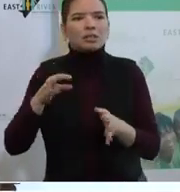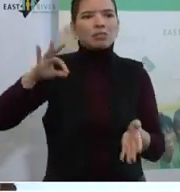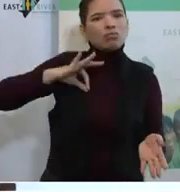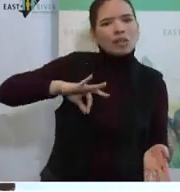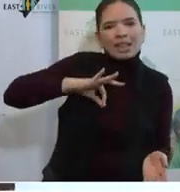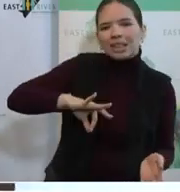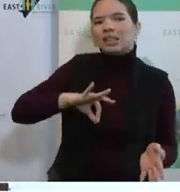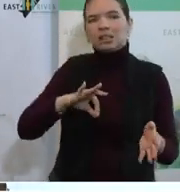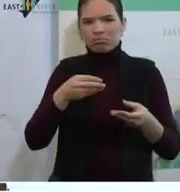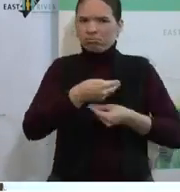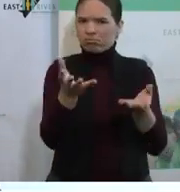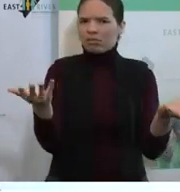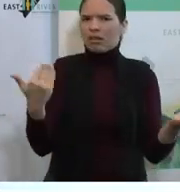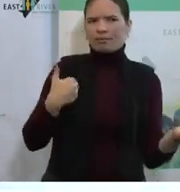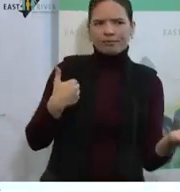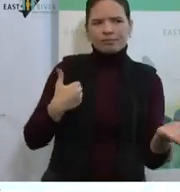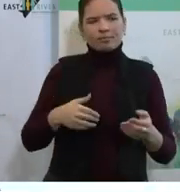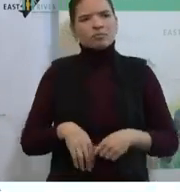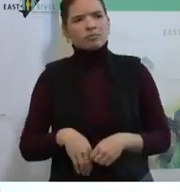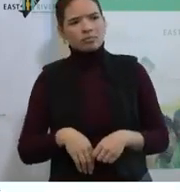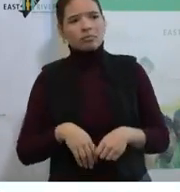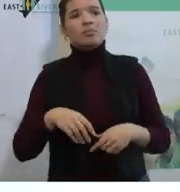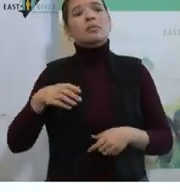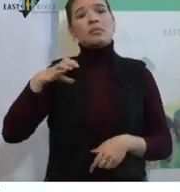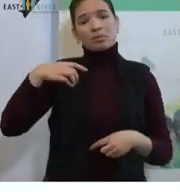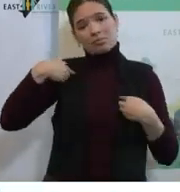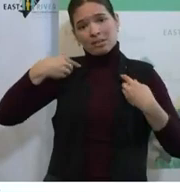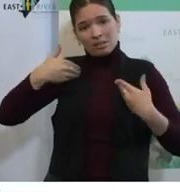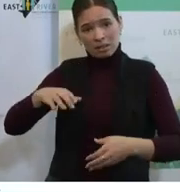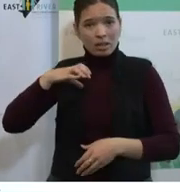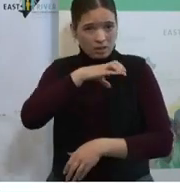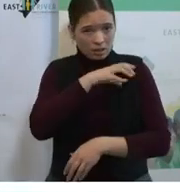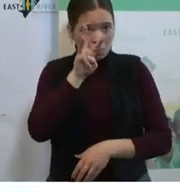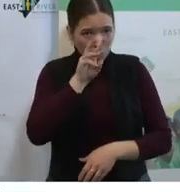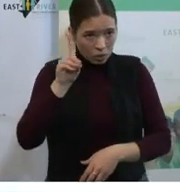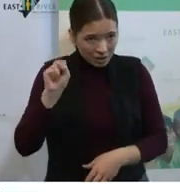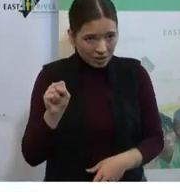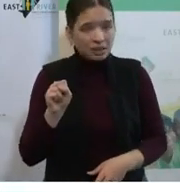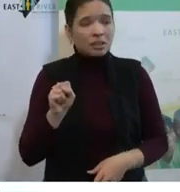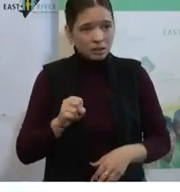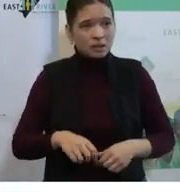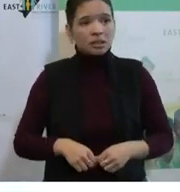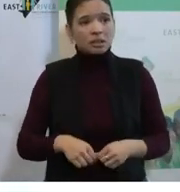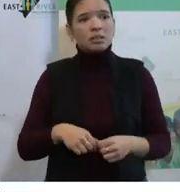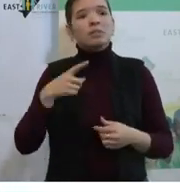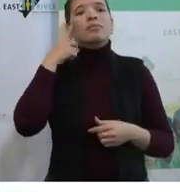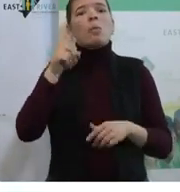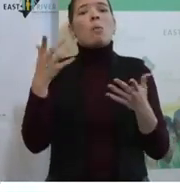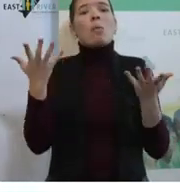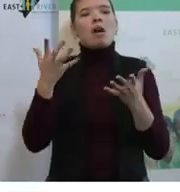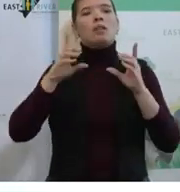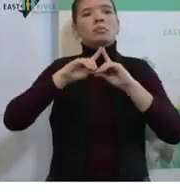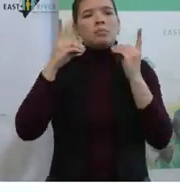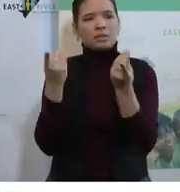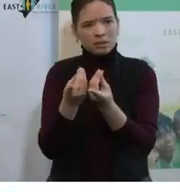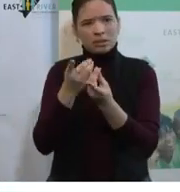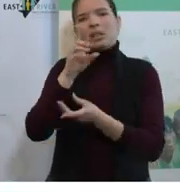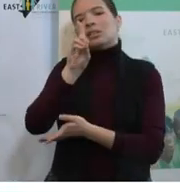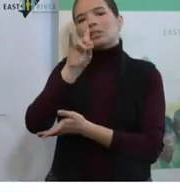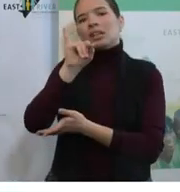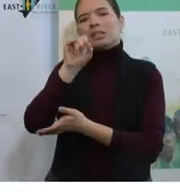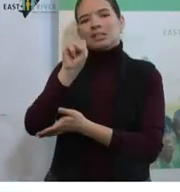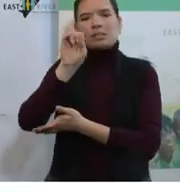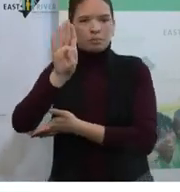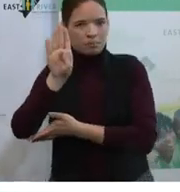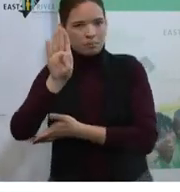is Karima Woods, Commissioner for the District's Department of Insurance, Securities, and Banking, and I am ecstatic to be here with you